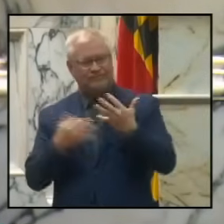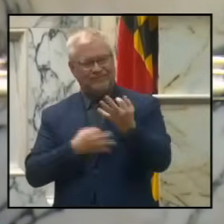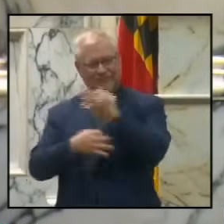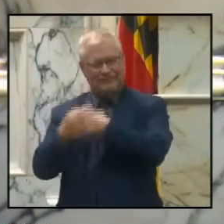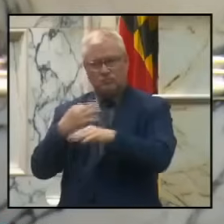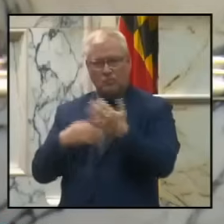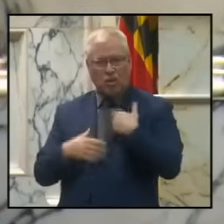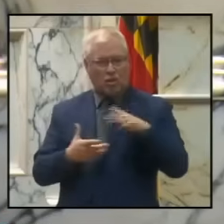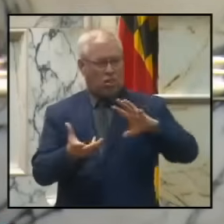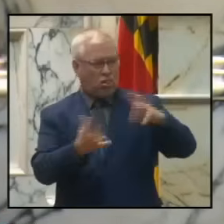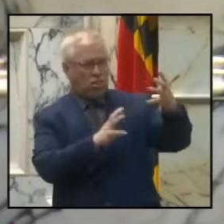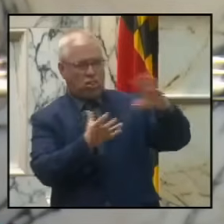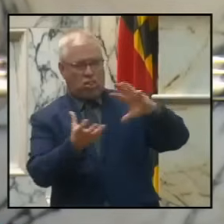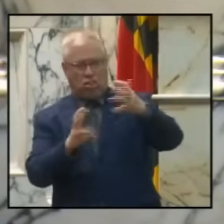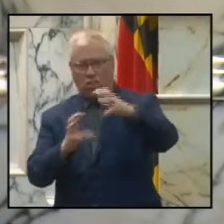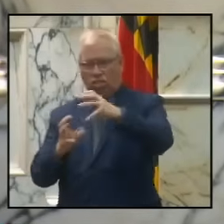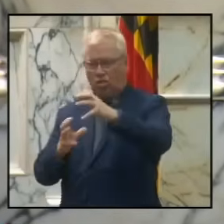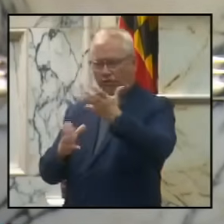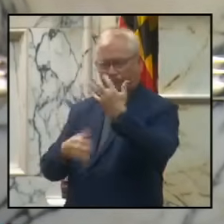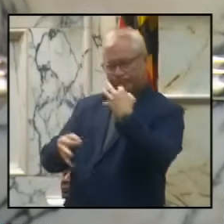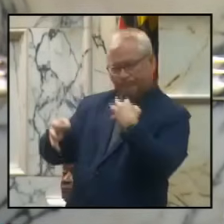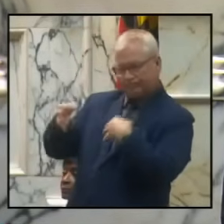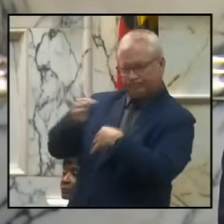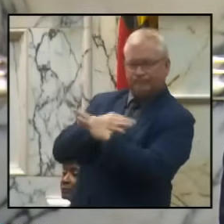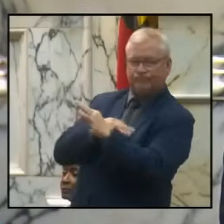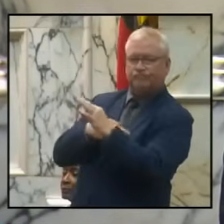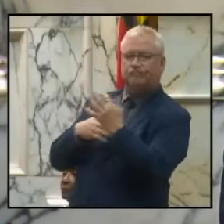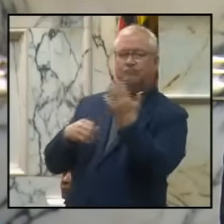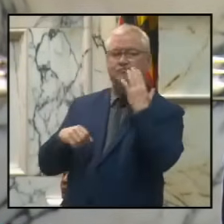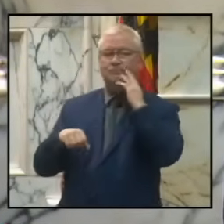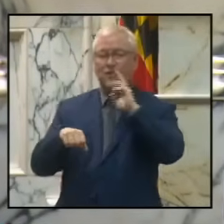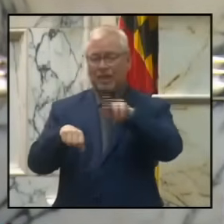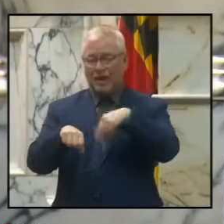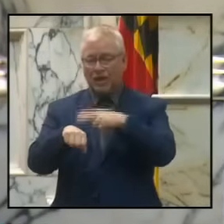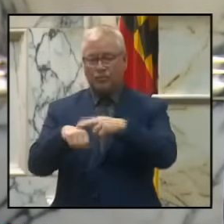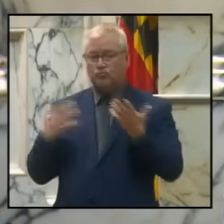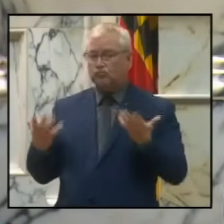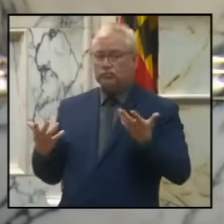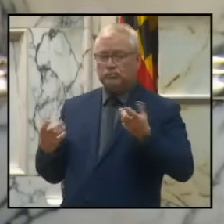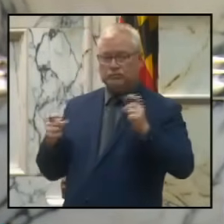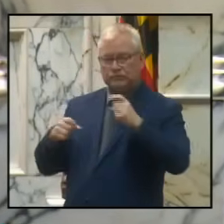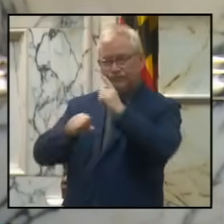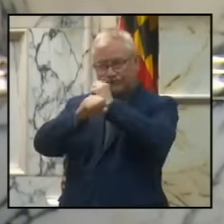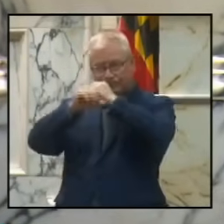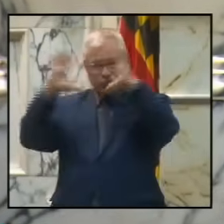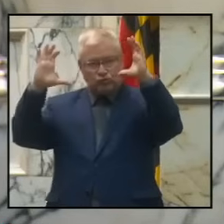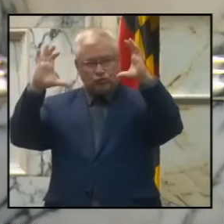At a time when our nation needs vision, we confront hysteria.